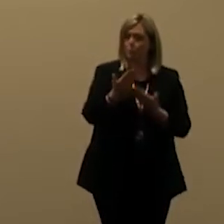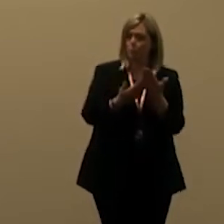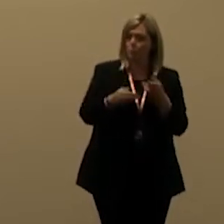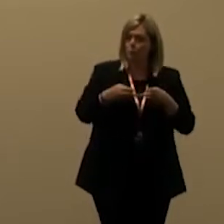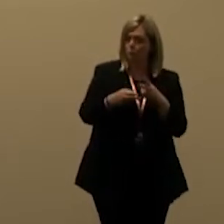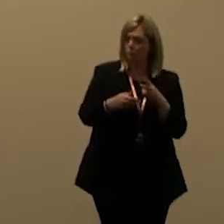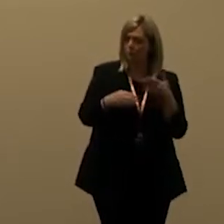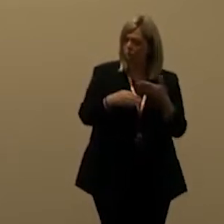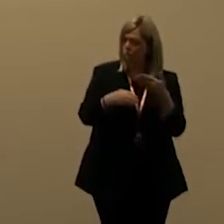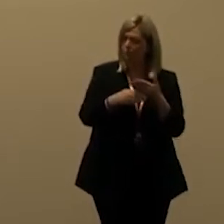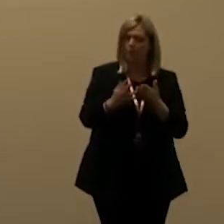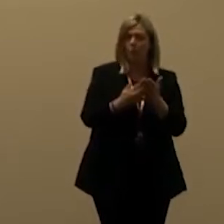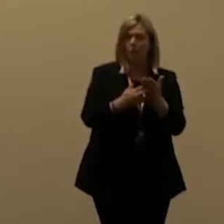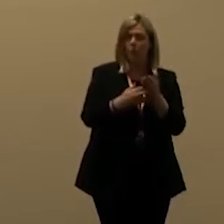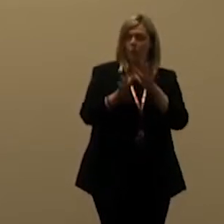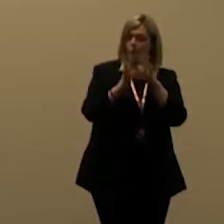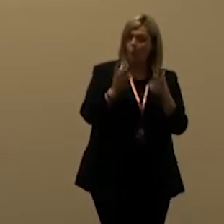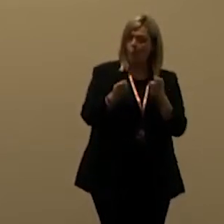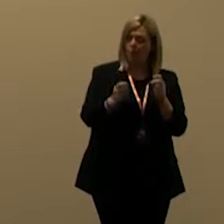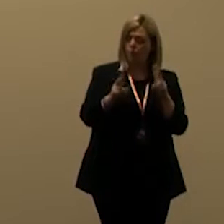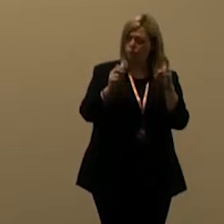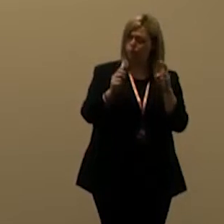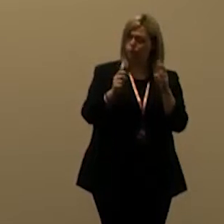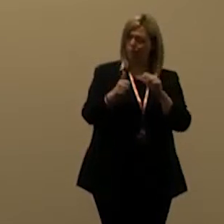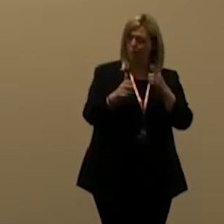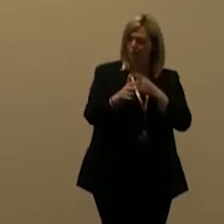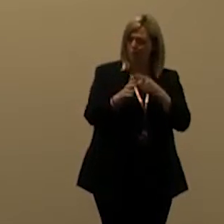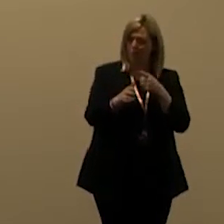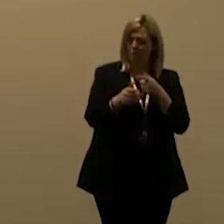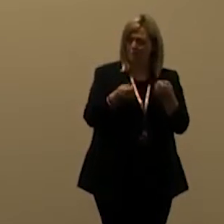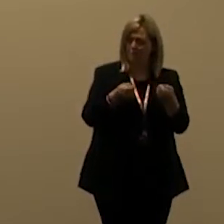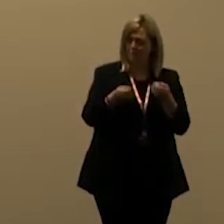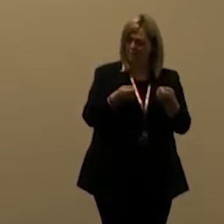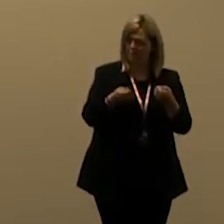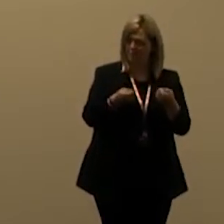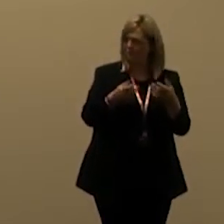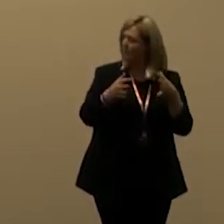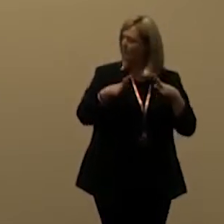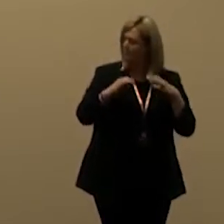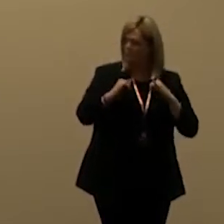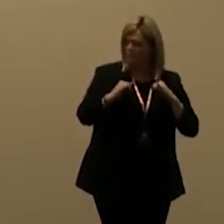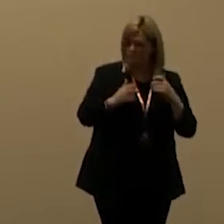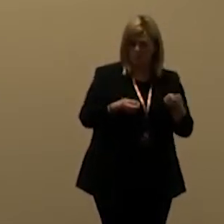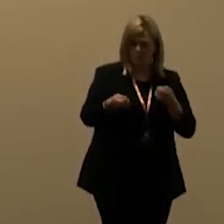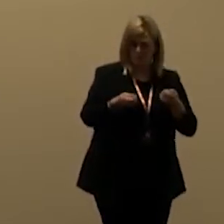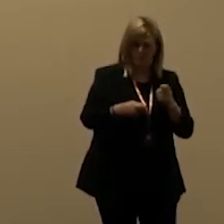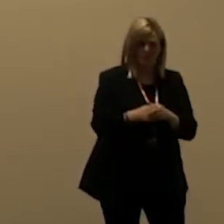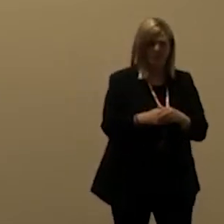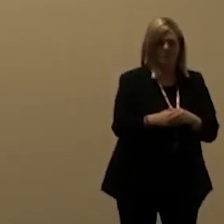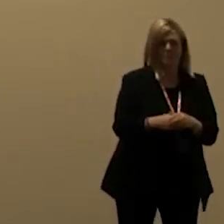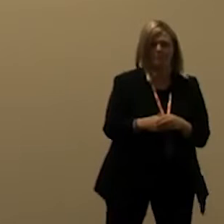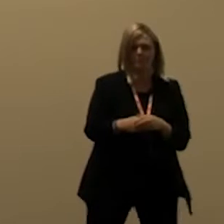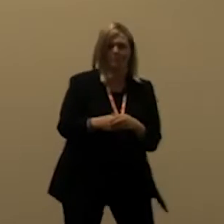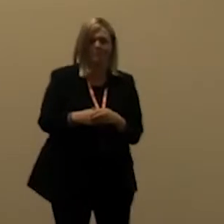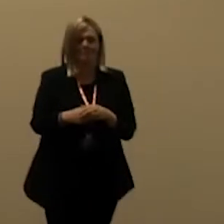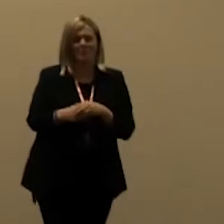world-class automation and change management strategies to help them realize the full